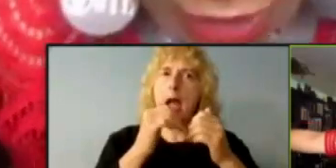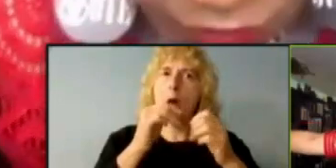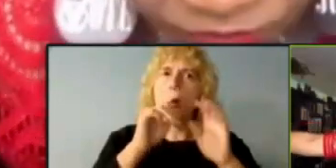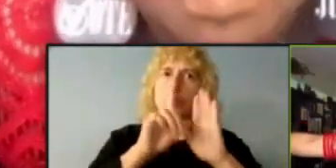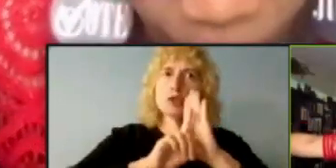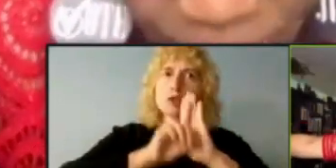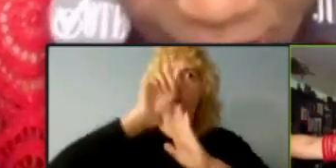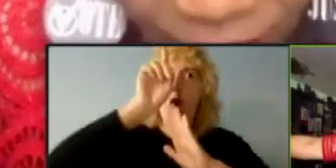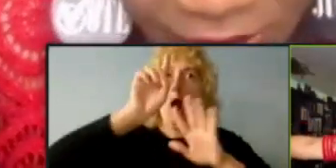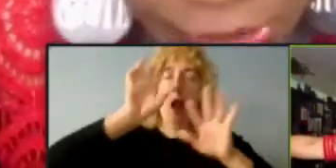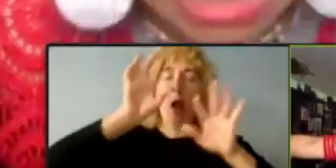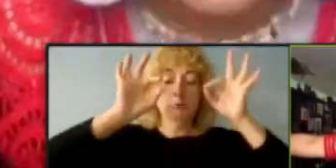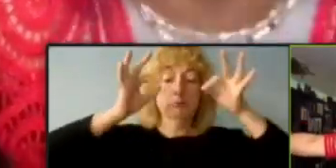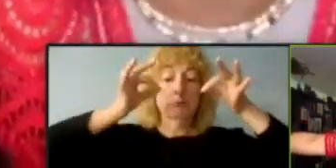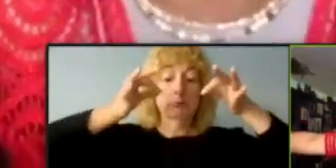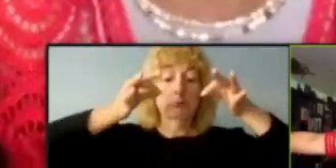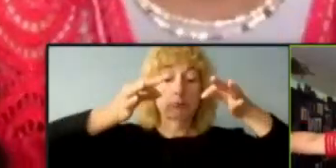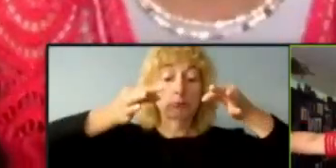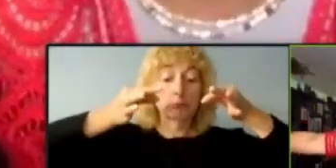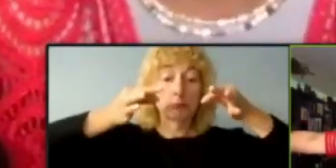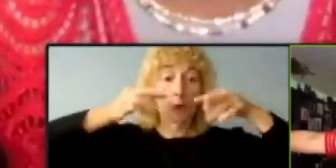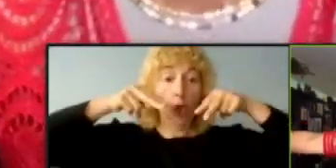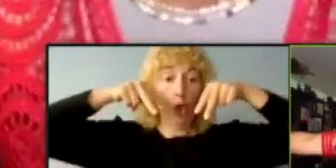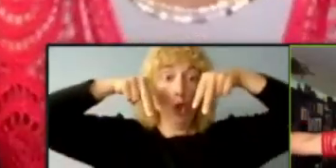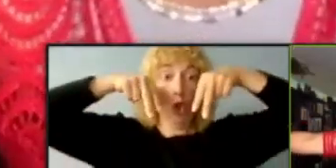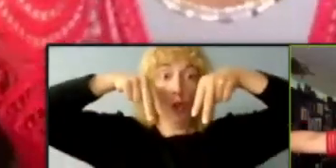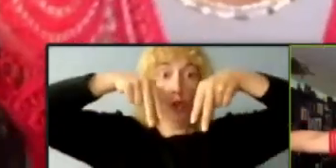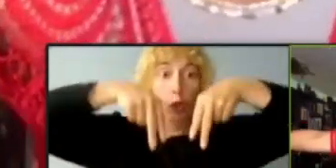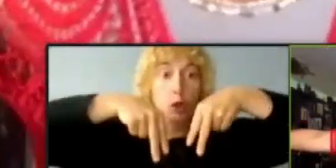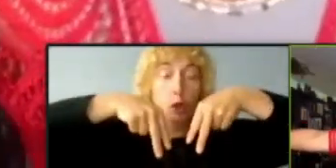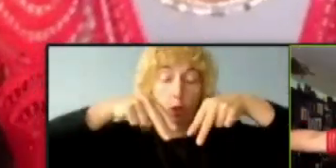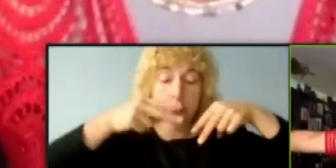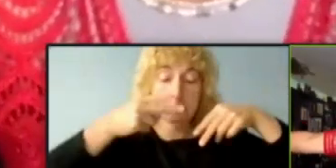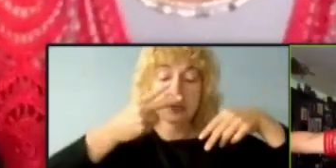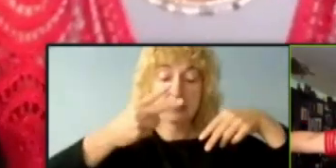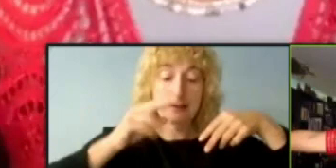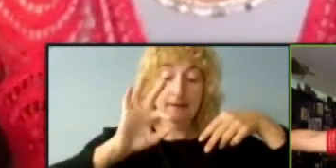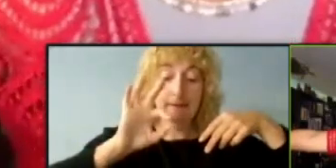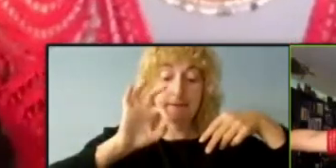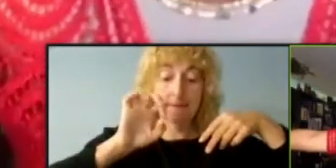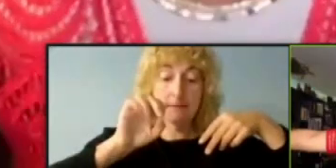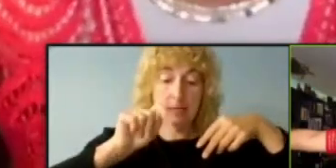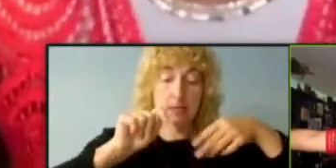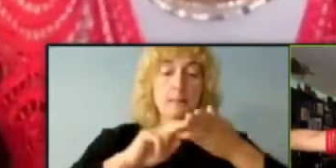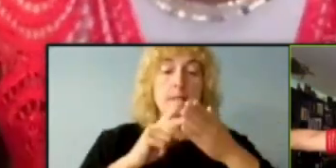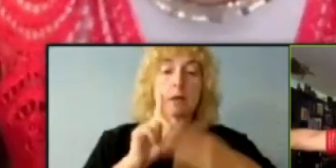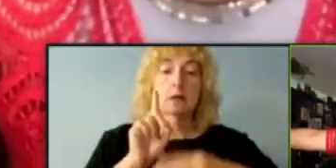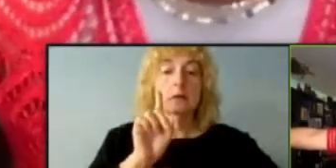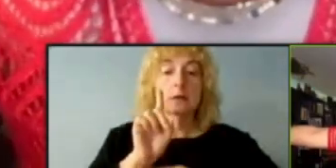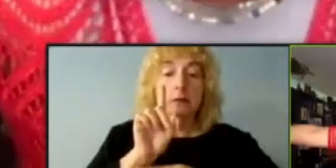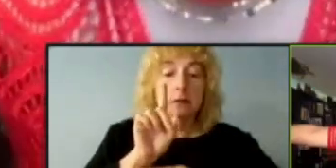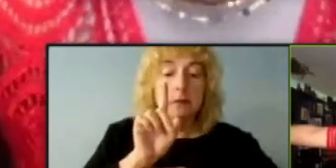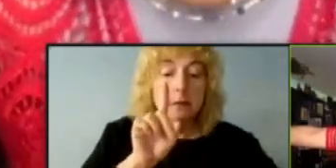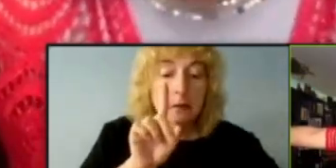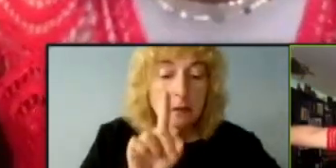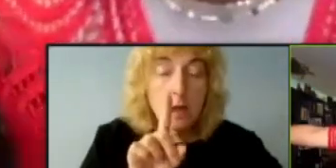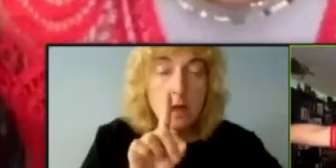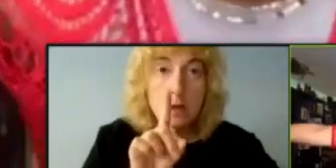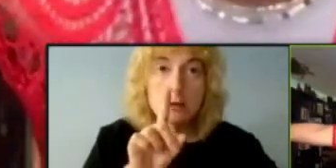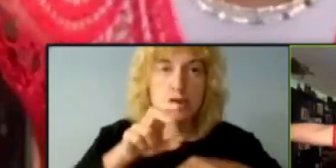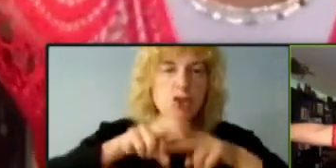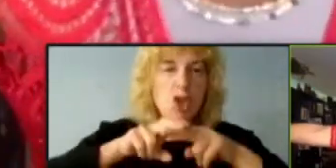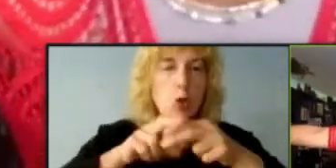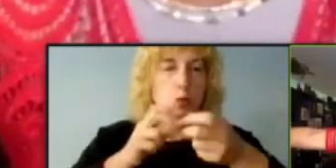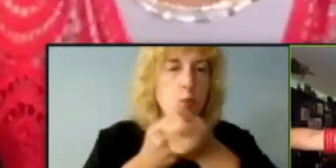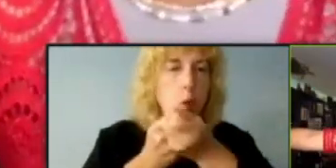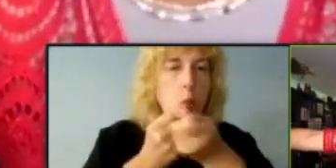if you lean forward? See if you can see your feet. So what we've done is we're leaning forward in the support of the chair with our arms out and wide,